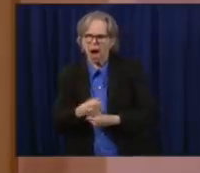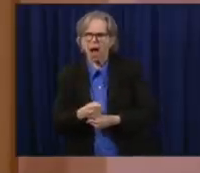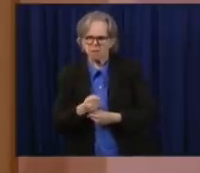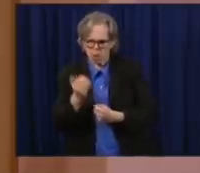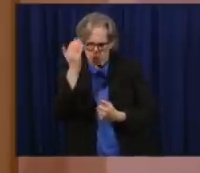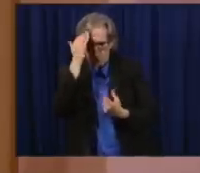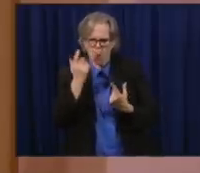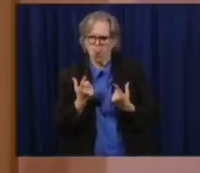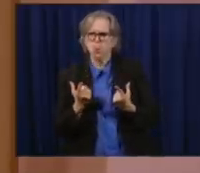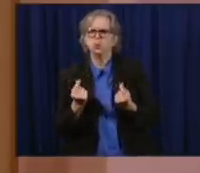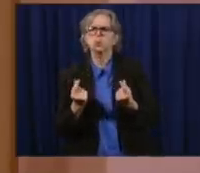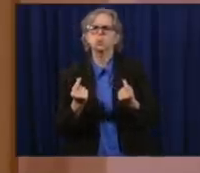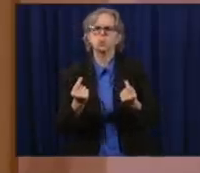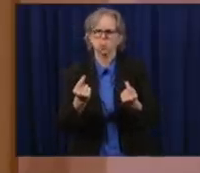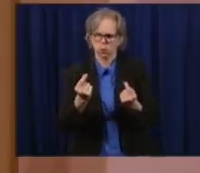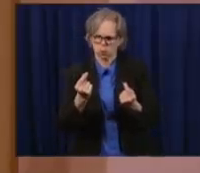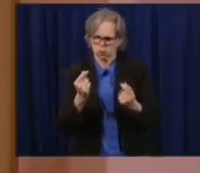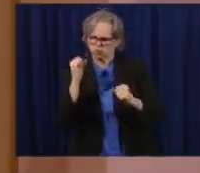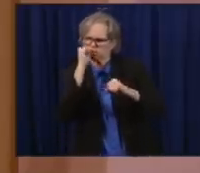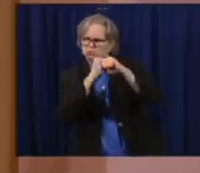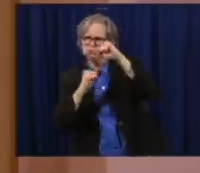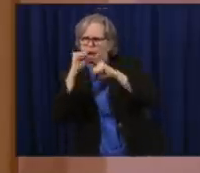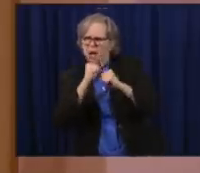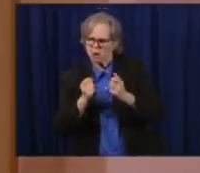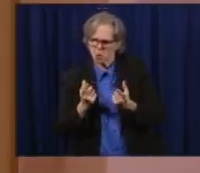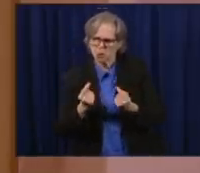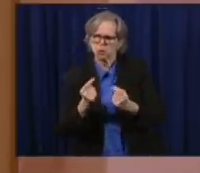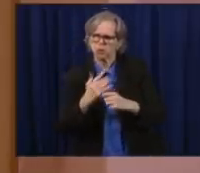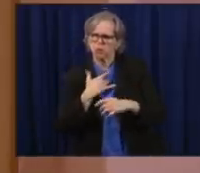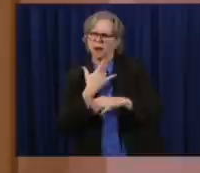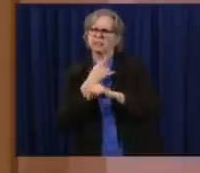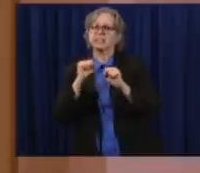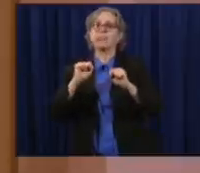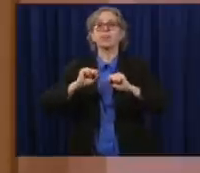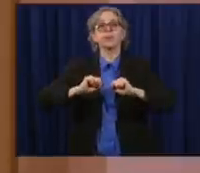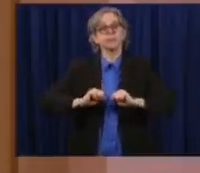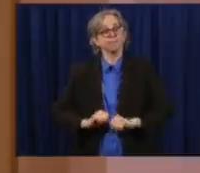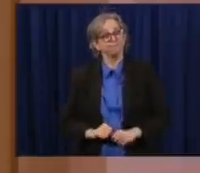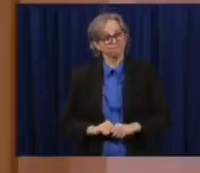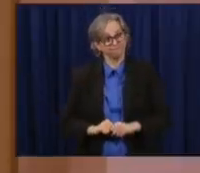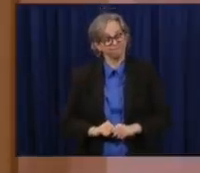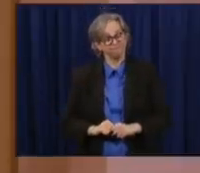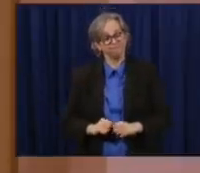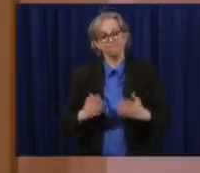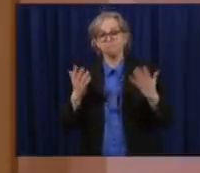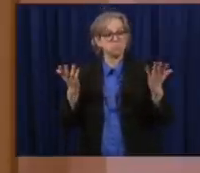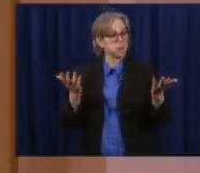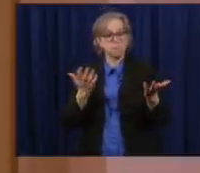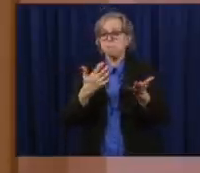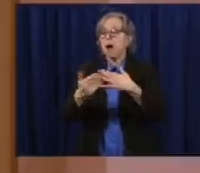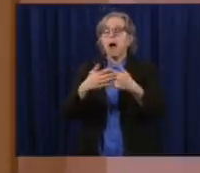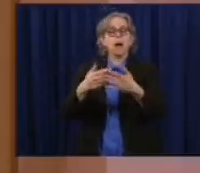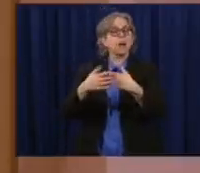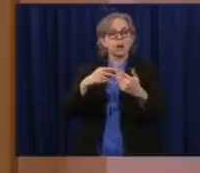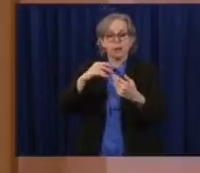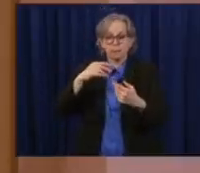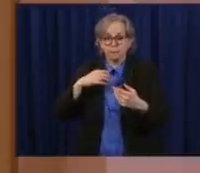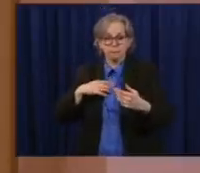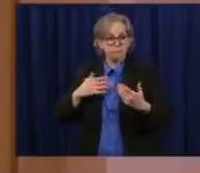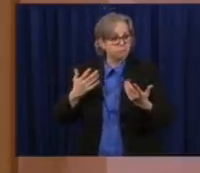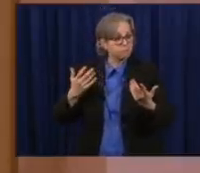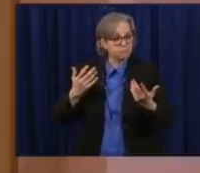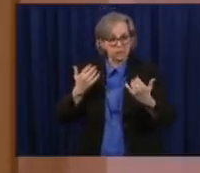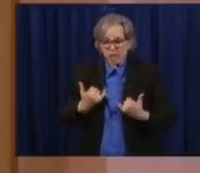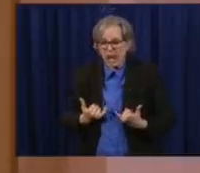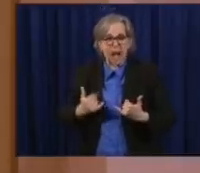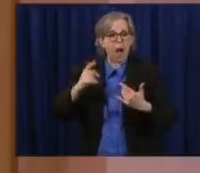that knowledge. I will say, though, whether it's April the 17th, May the 1st, or June the 1st, government order or not,